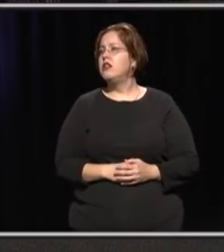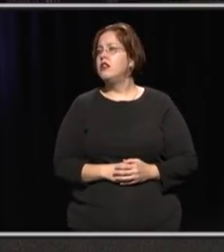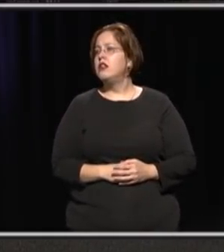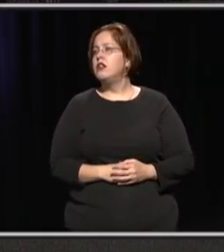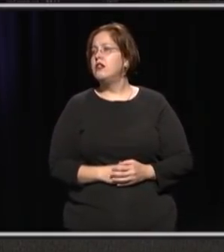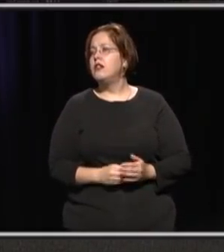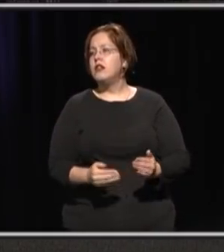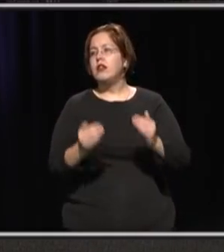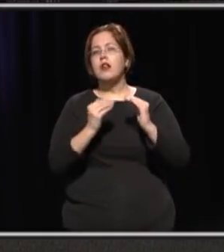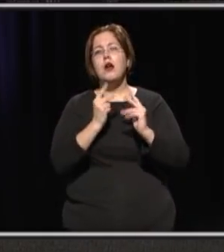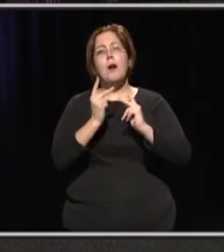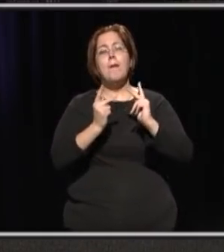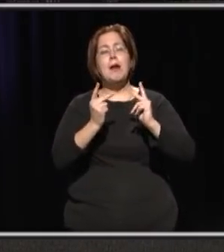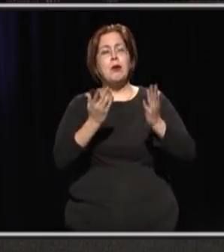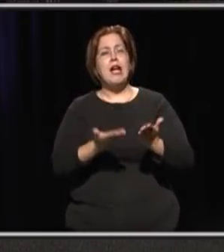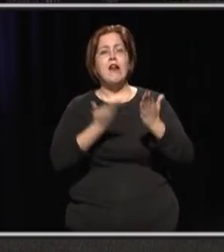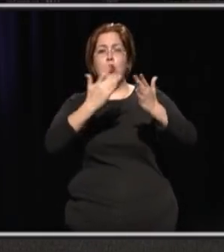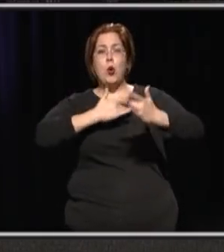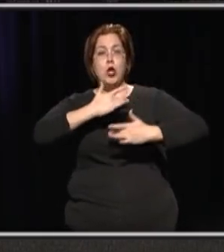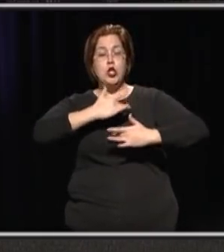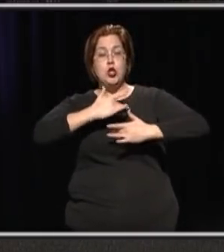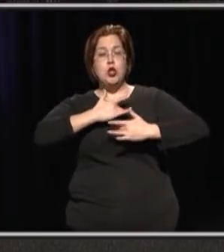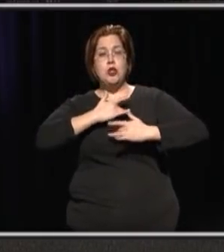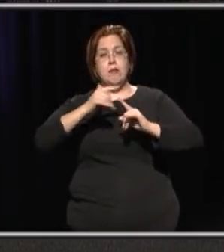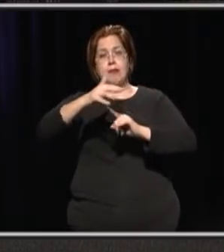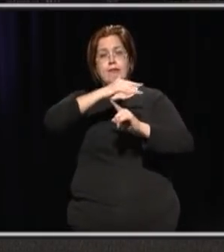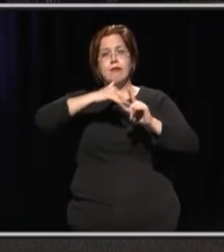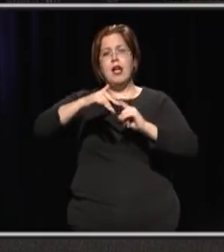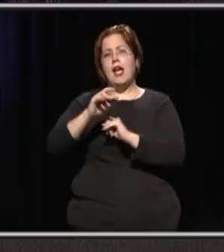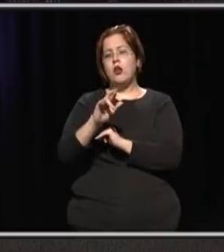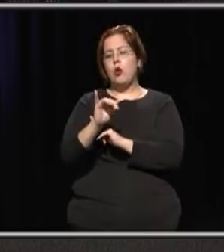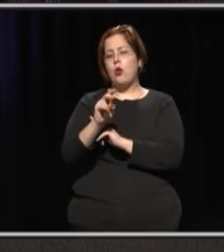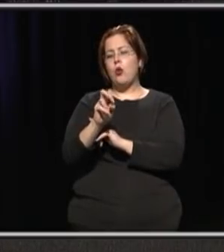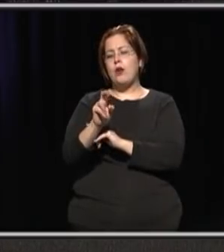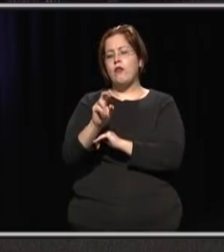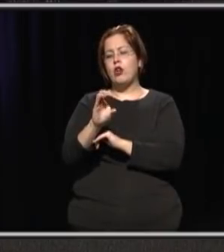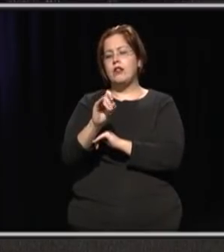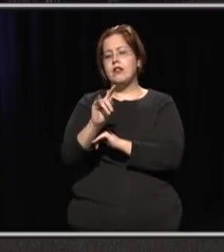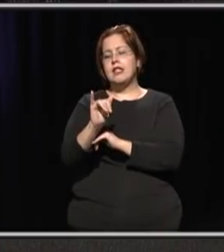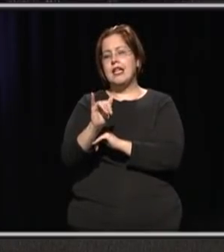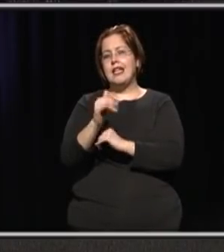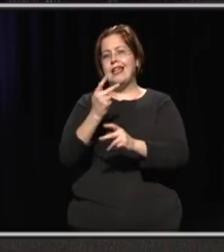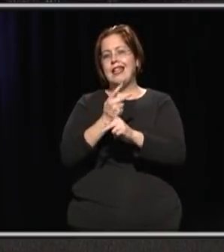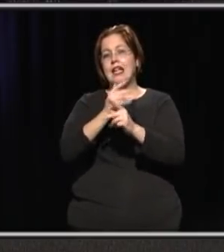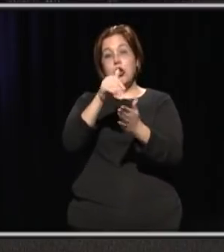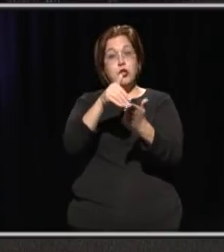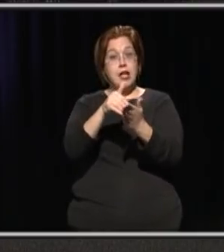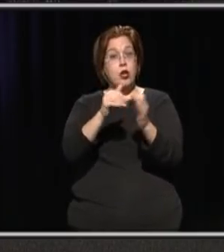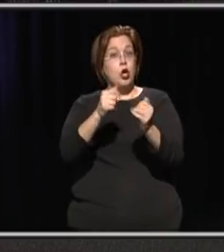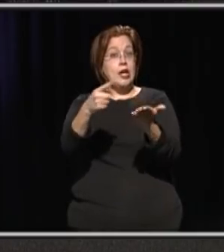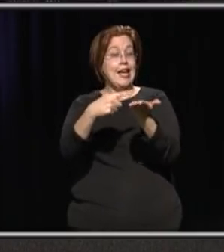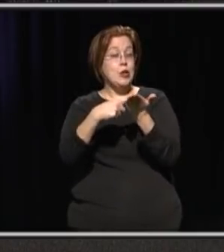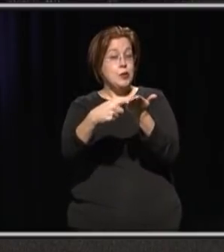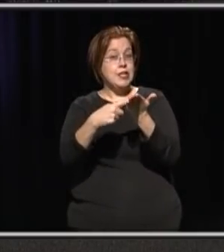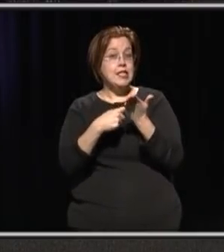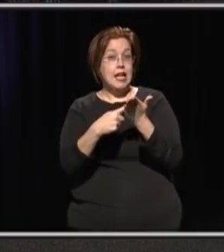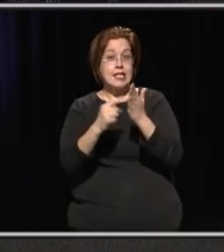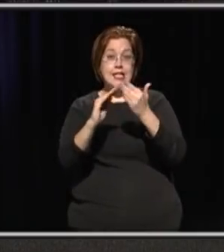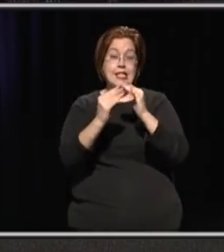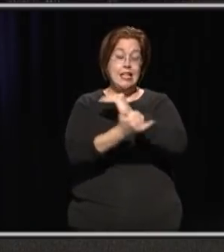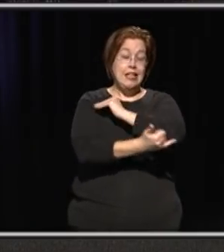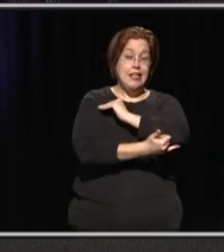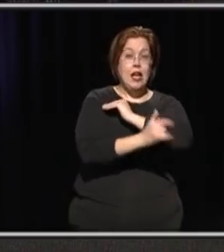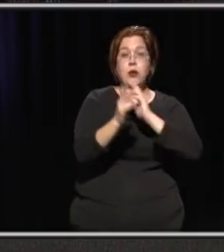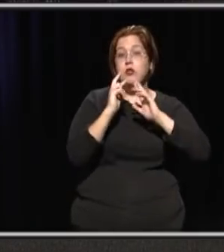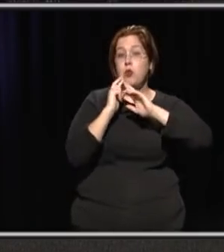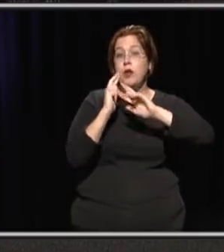Calvert and others have raised concerns about conditions at River City Care Center. Could you discuss the city and county's response